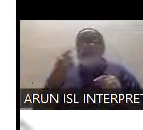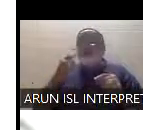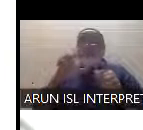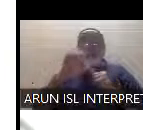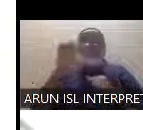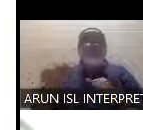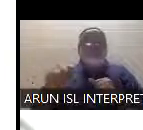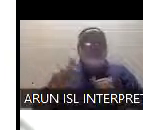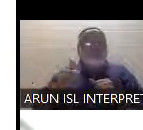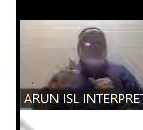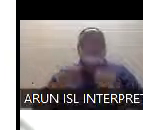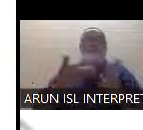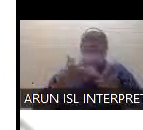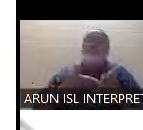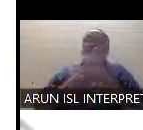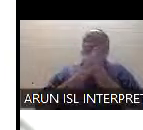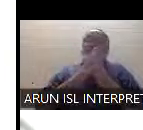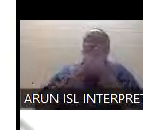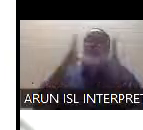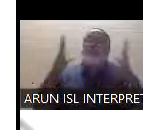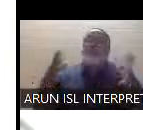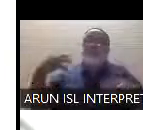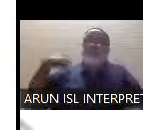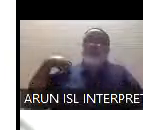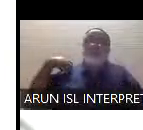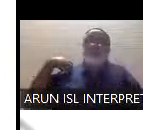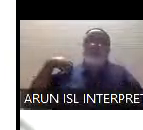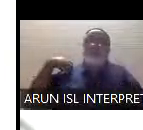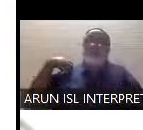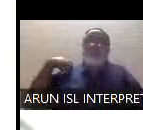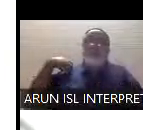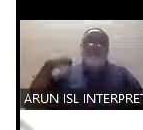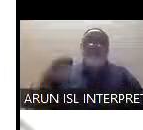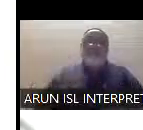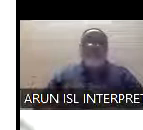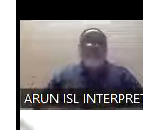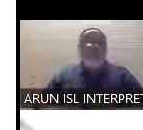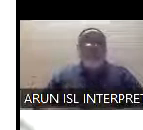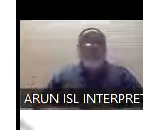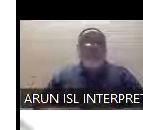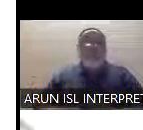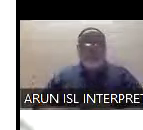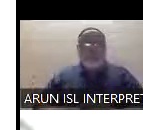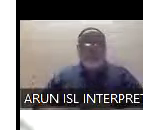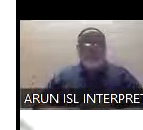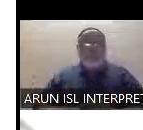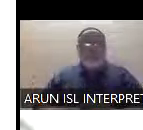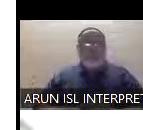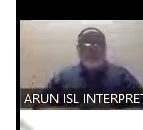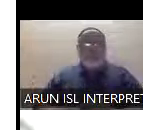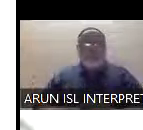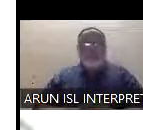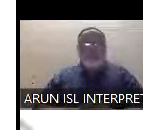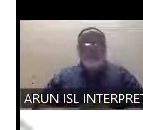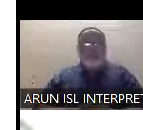this actually is systematically discriminating them. Going back to the definition, when we're talking about the barriers which are